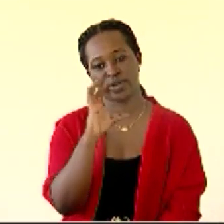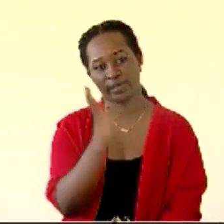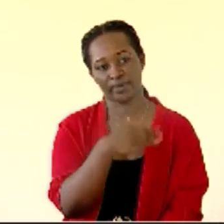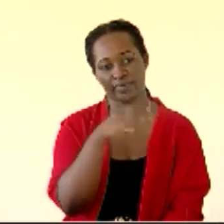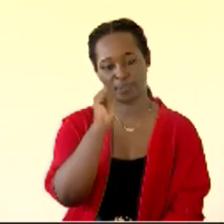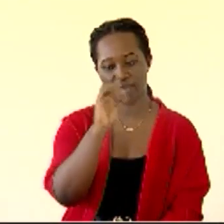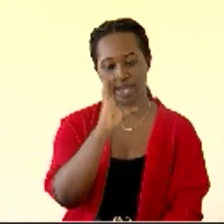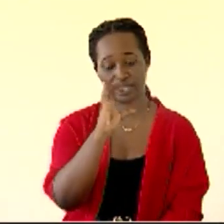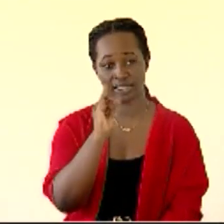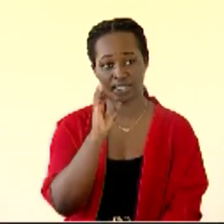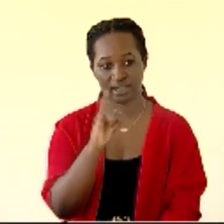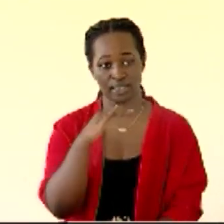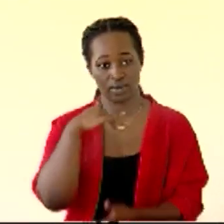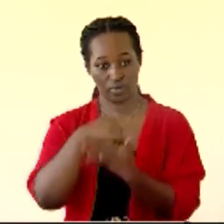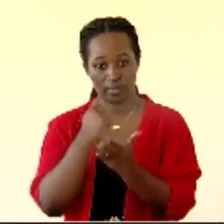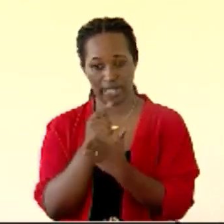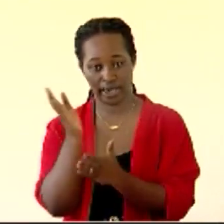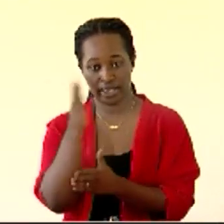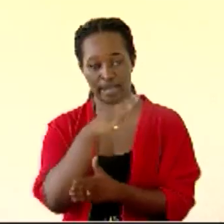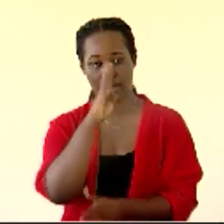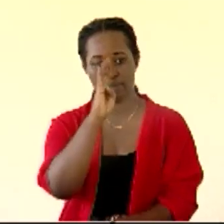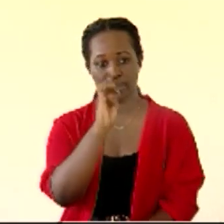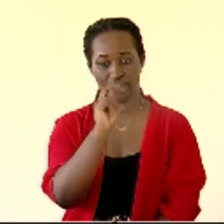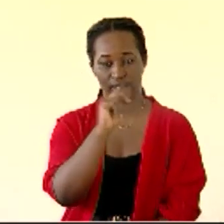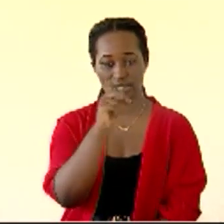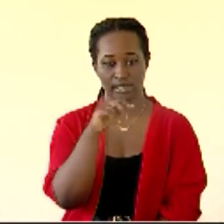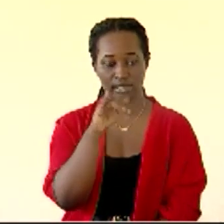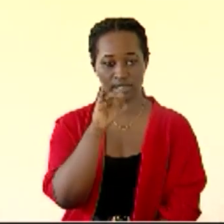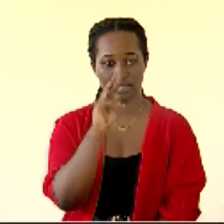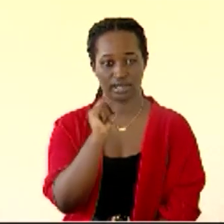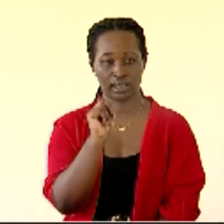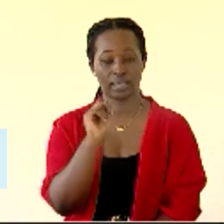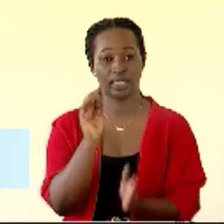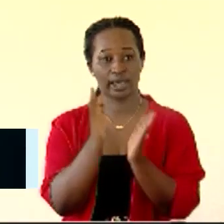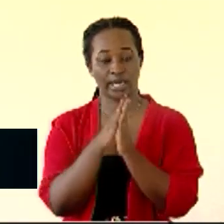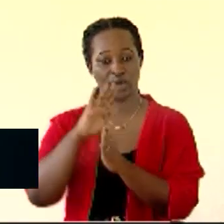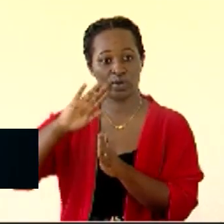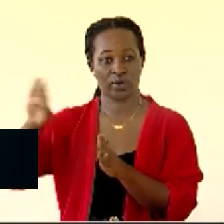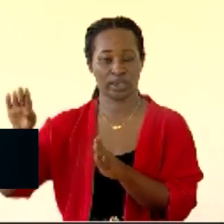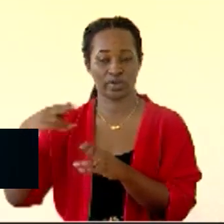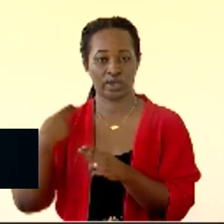This is a benzoic acid because this is a benzene ring. And then this one is